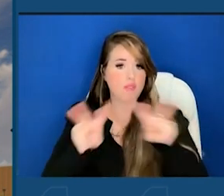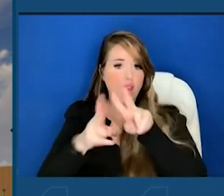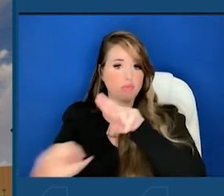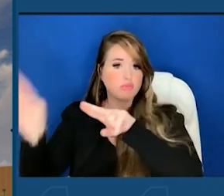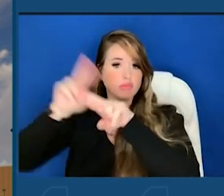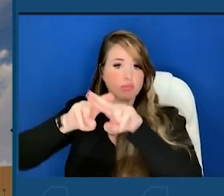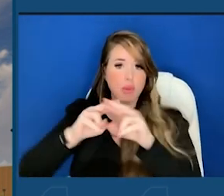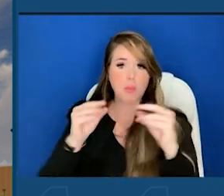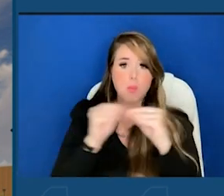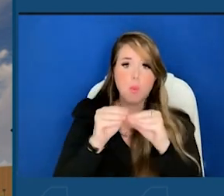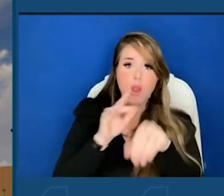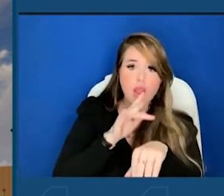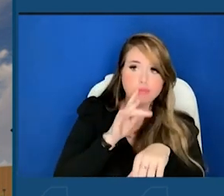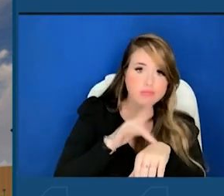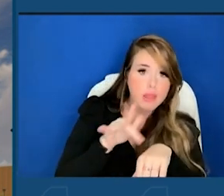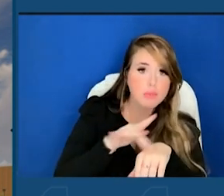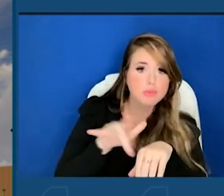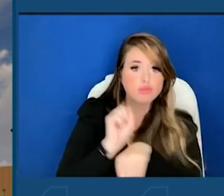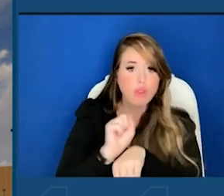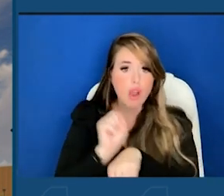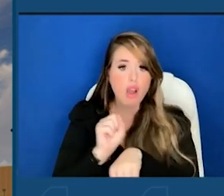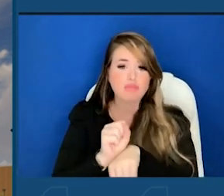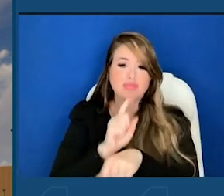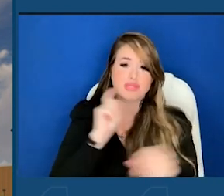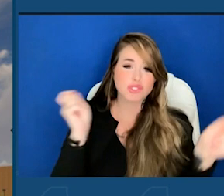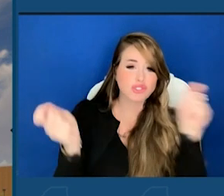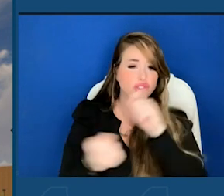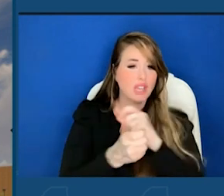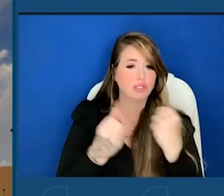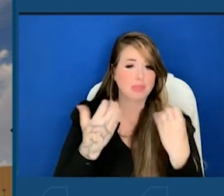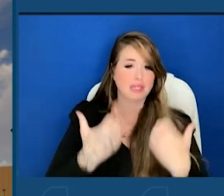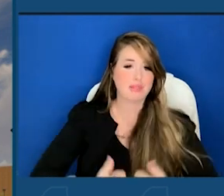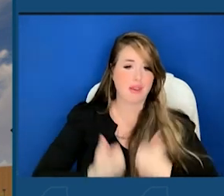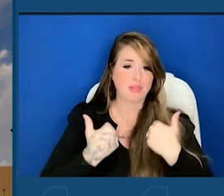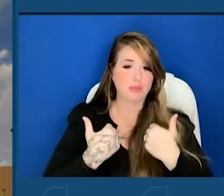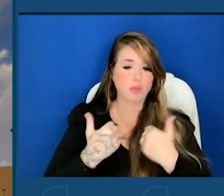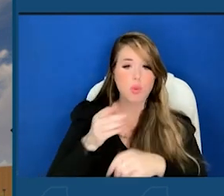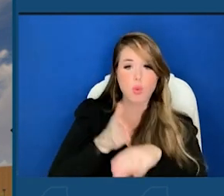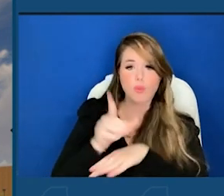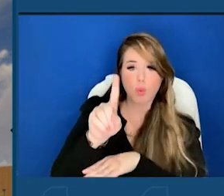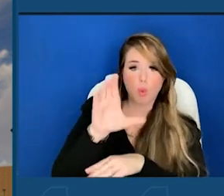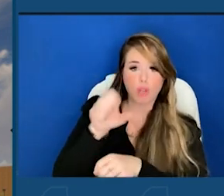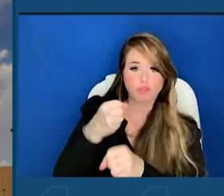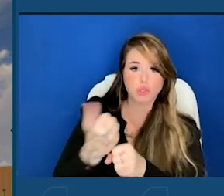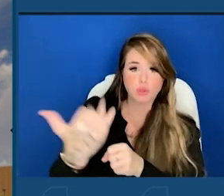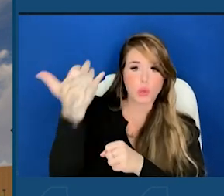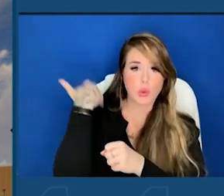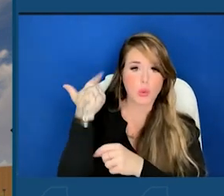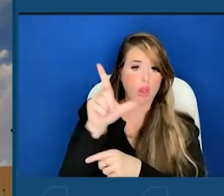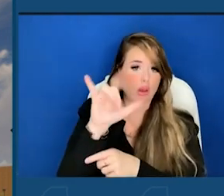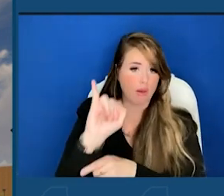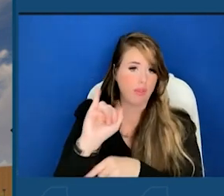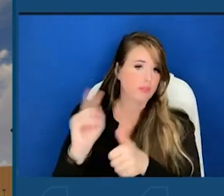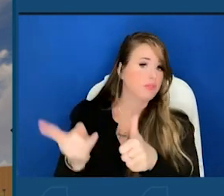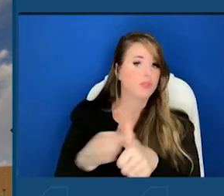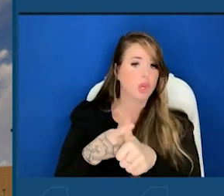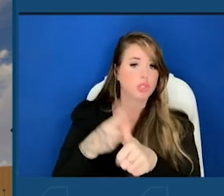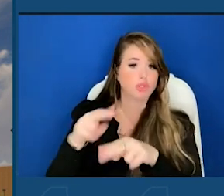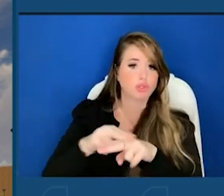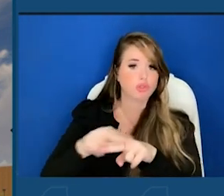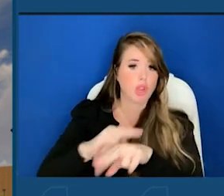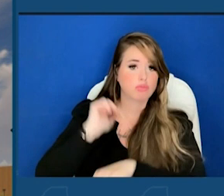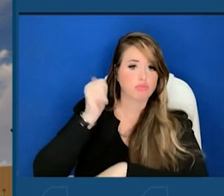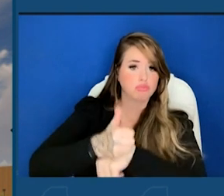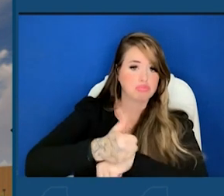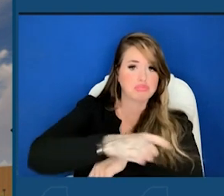It changed people's lives over 100 years ago when the Long Island Railroad first came through here. But why aren't we